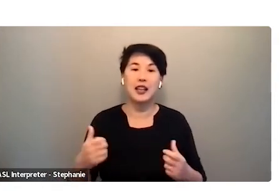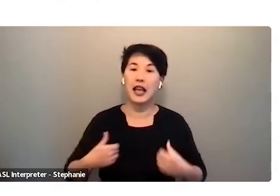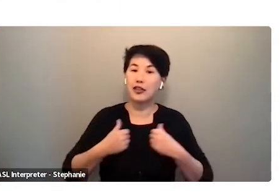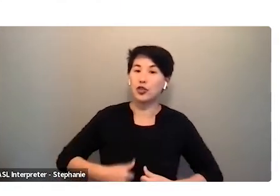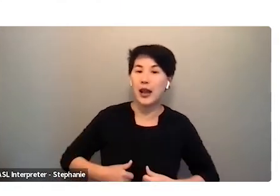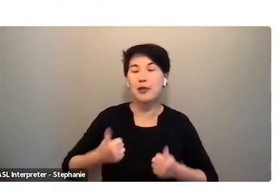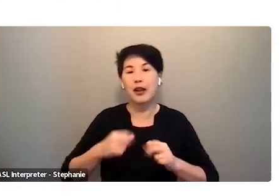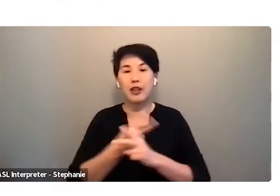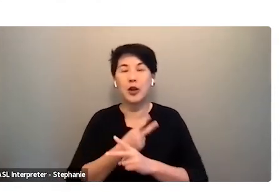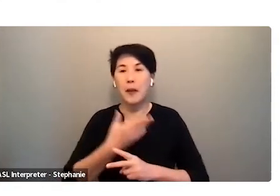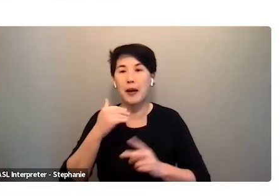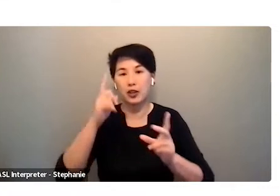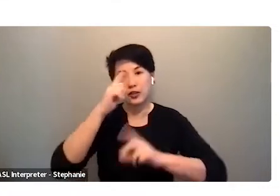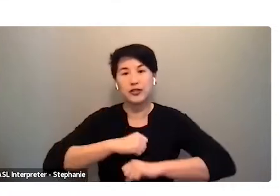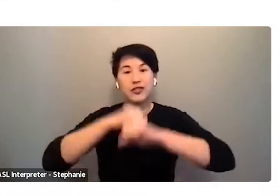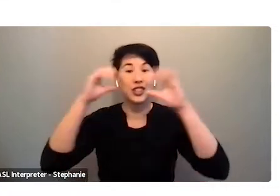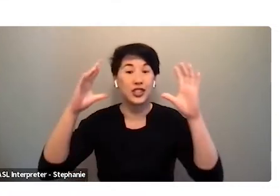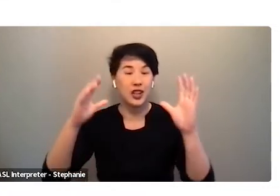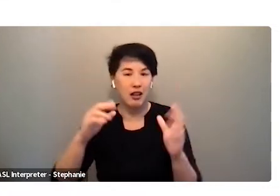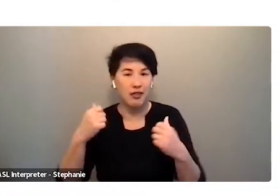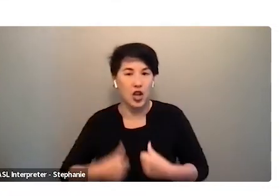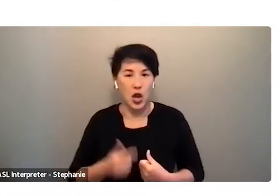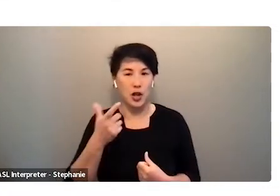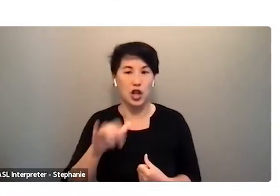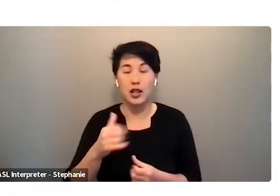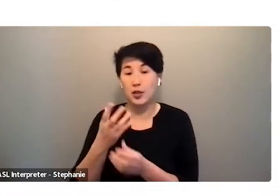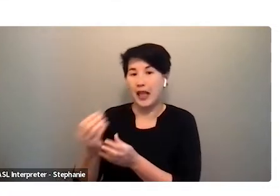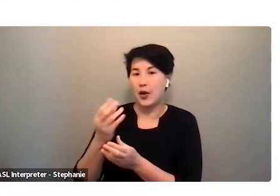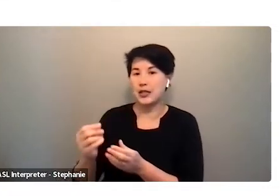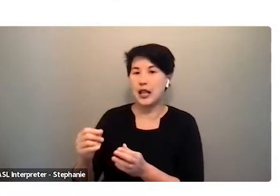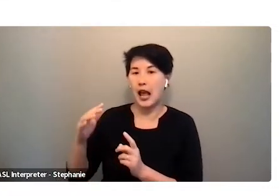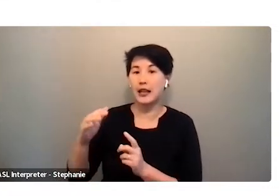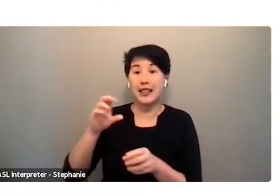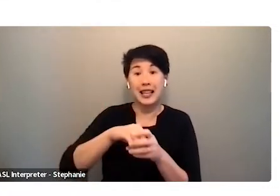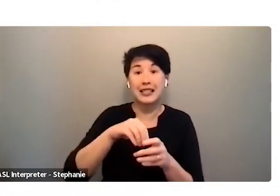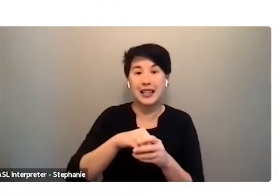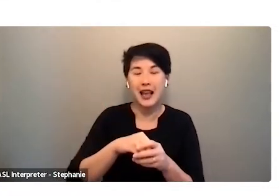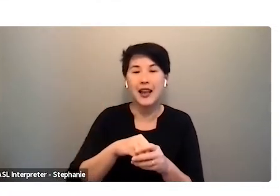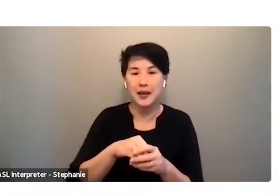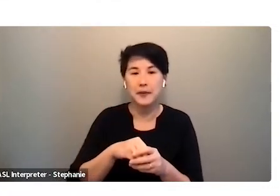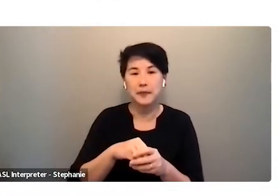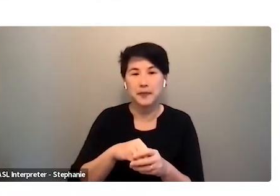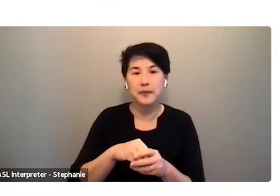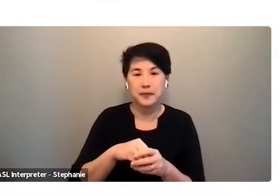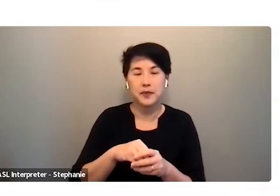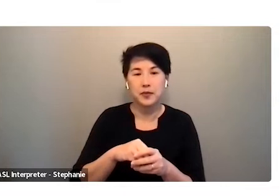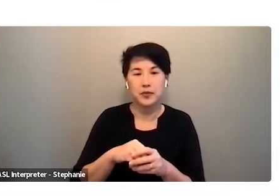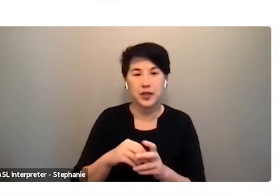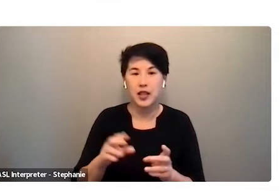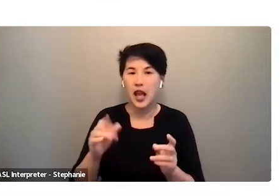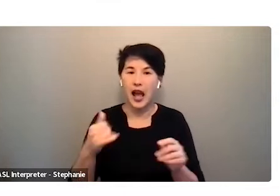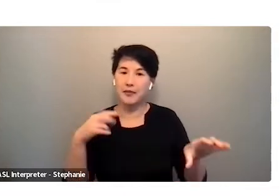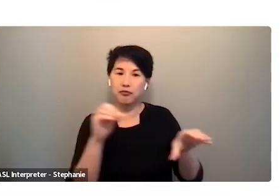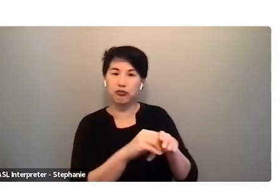you know, vision of what the coat might look like. So this was the outer, and then underneath is where actually all the filling in. So